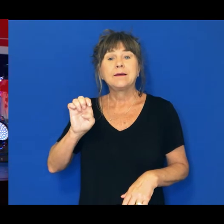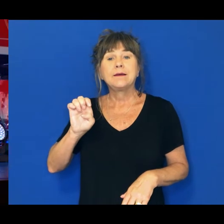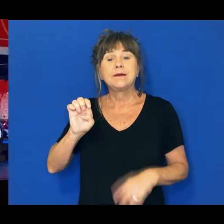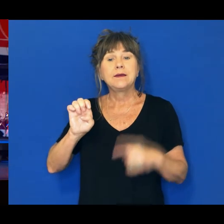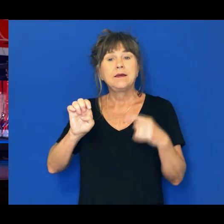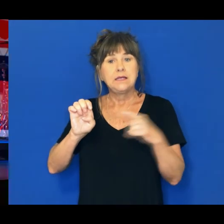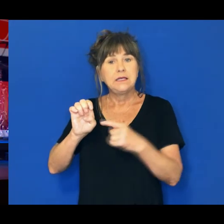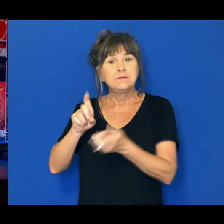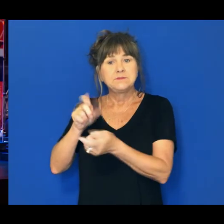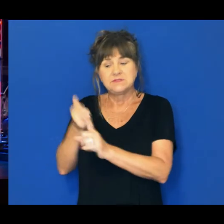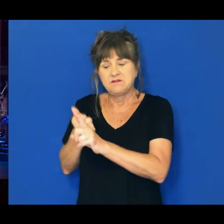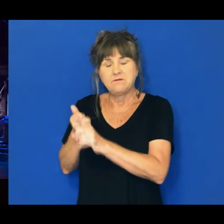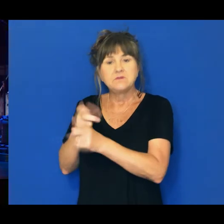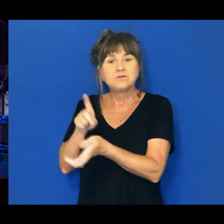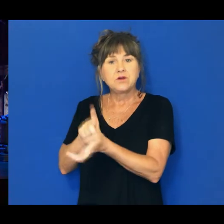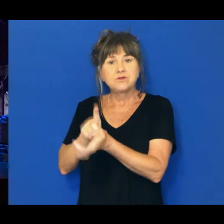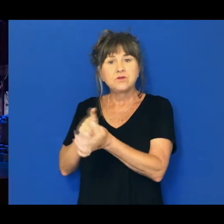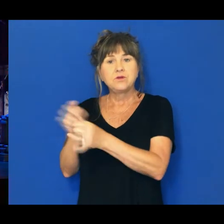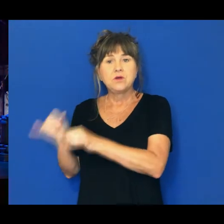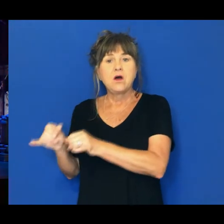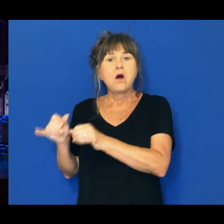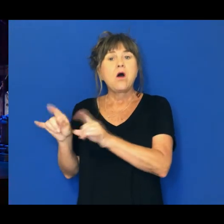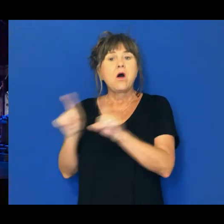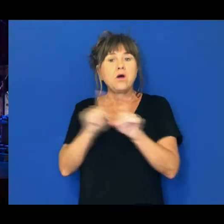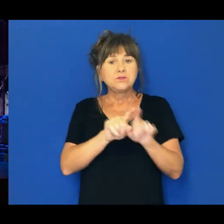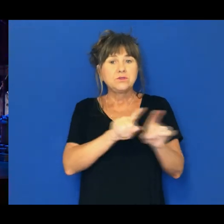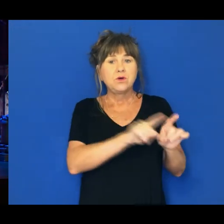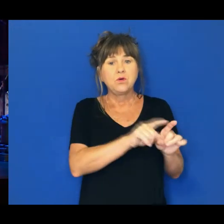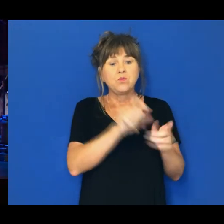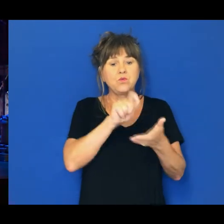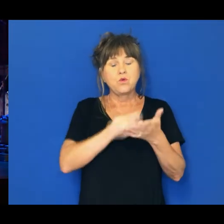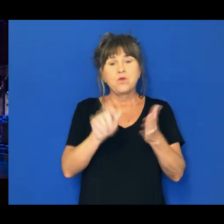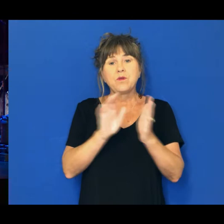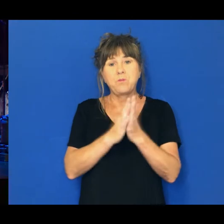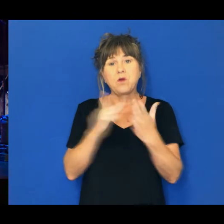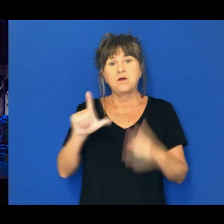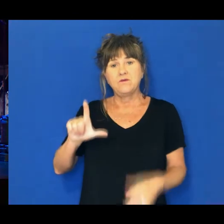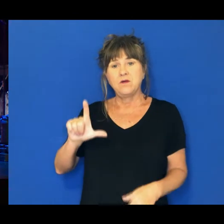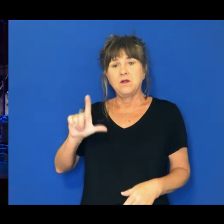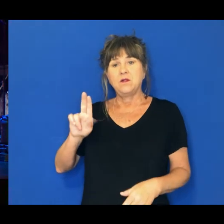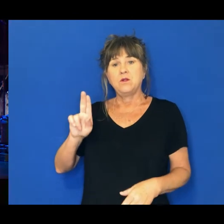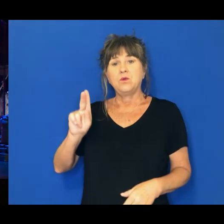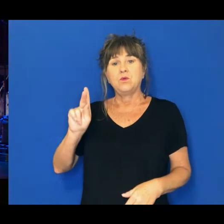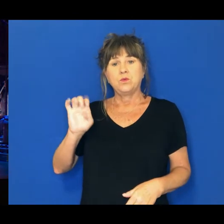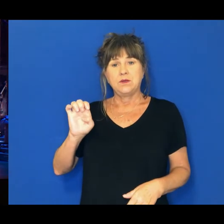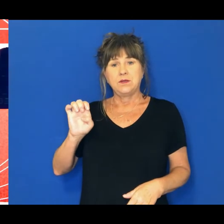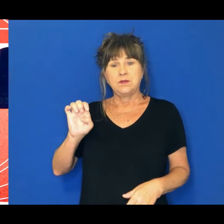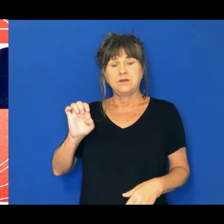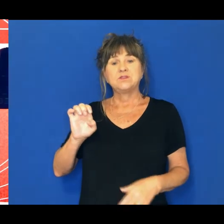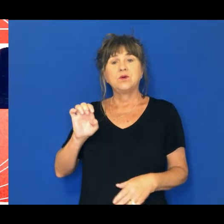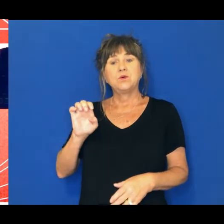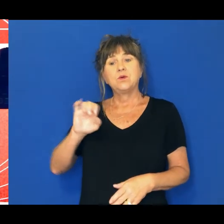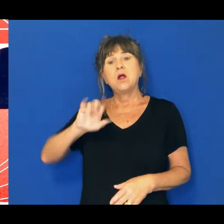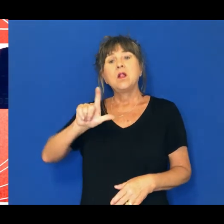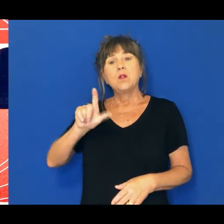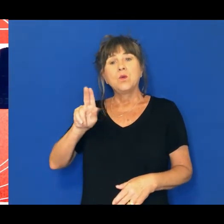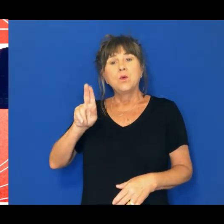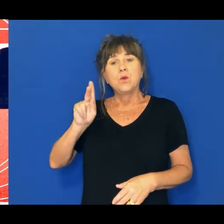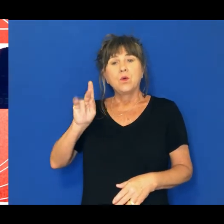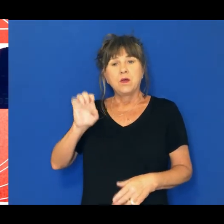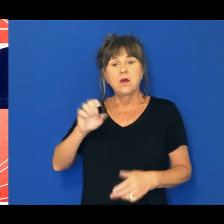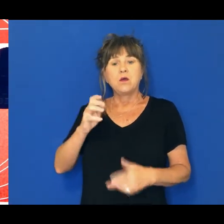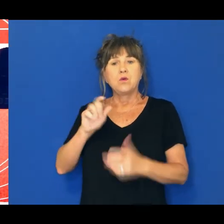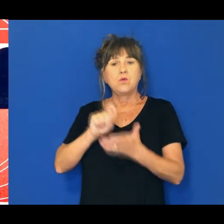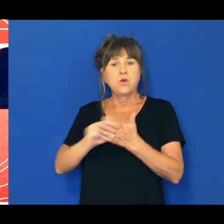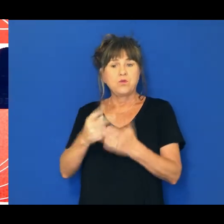gospel according to Luke, Matthew, Mark, Luke, the story of Jesus, John, and he writes the book of Acts. And